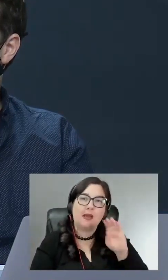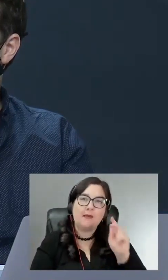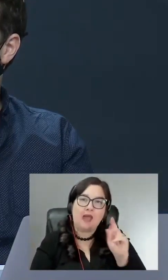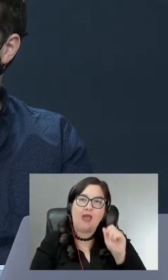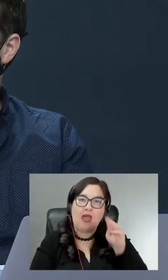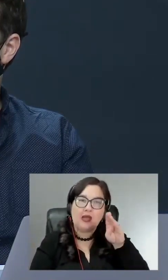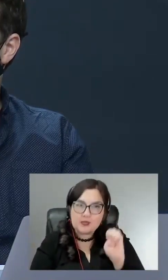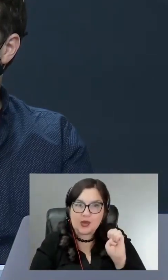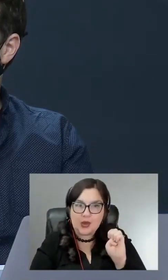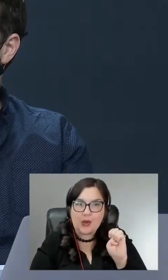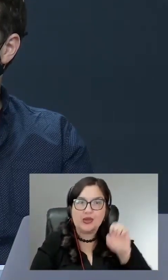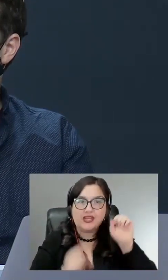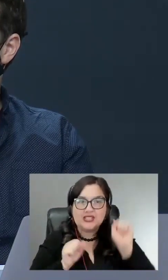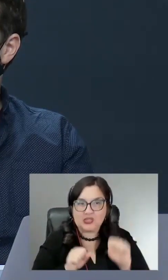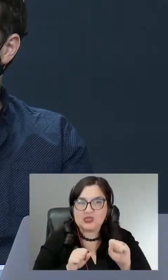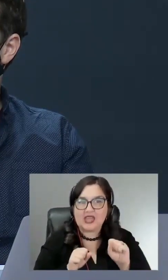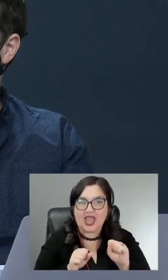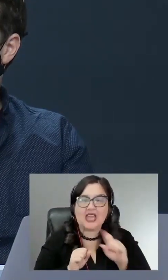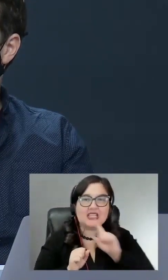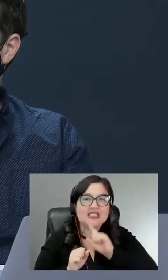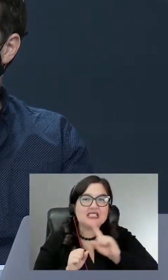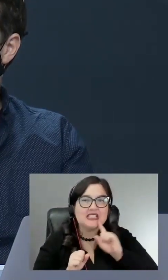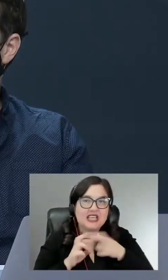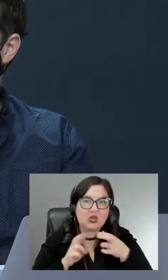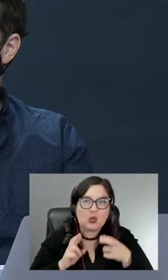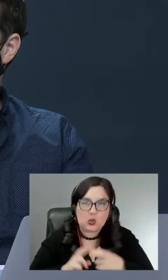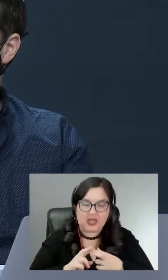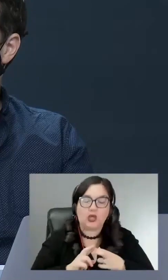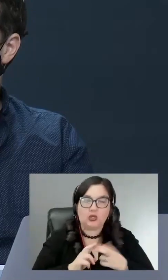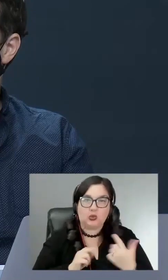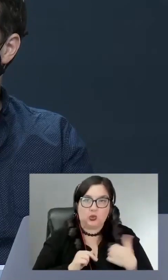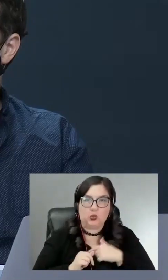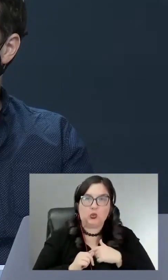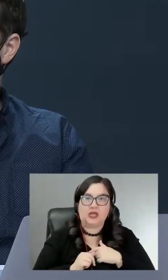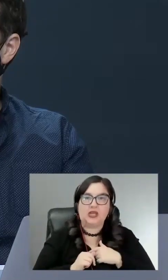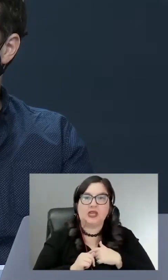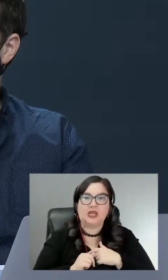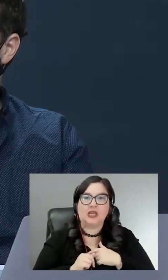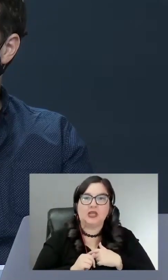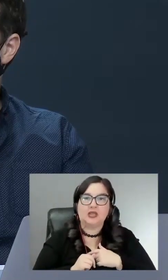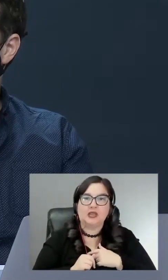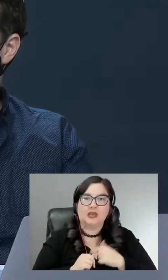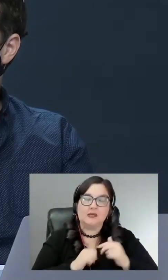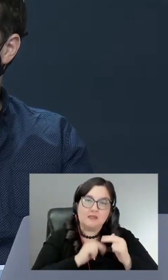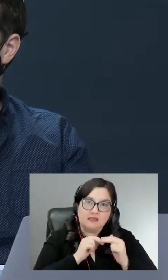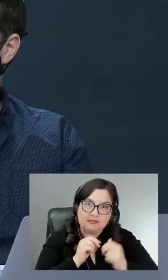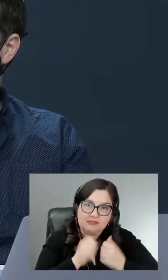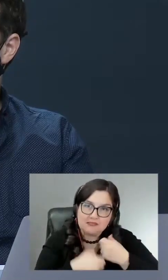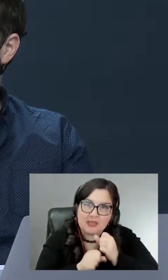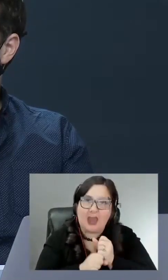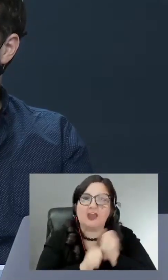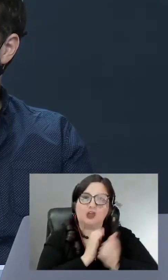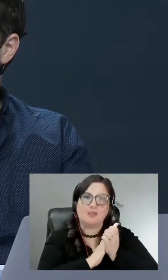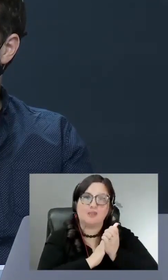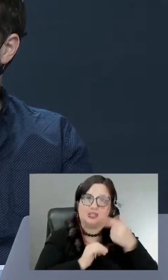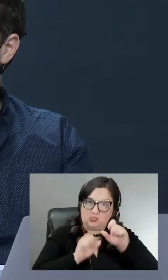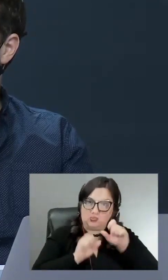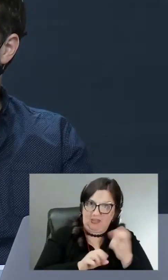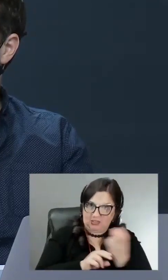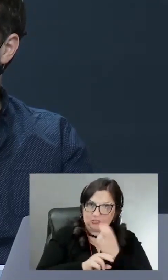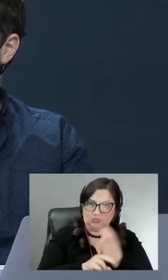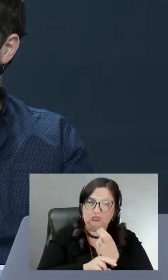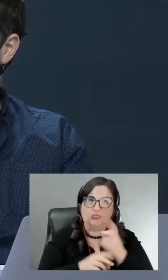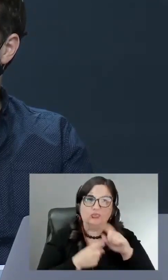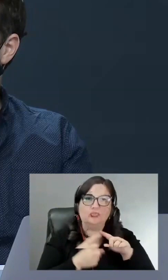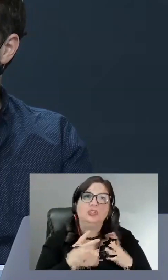it in single region and just use the automation that we've built in. So I've been on the floor talking with customers this whole week, and those tend to be some of the big ones. The other one is like